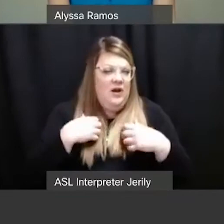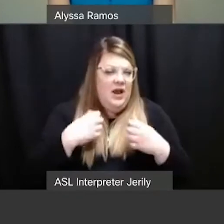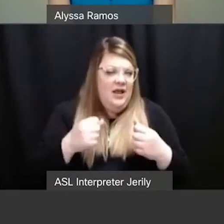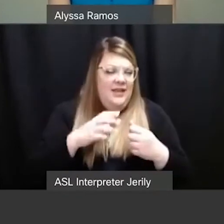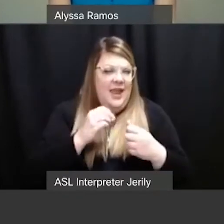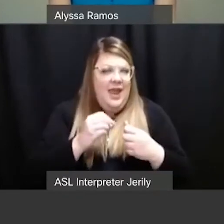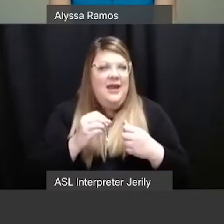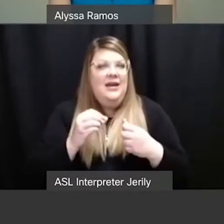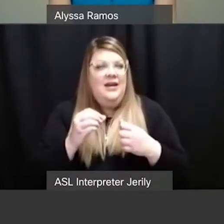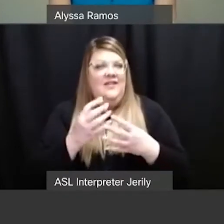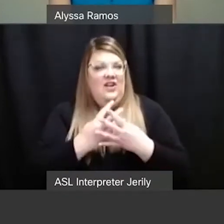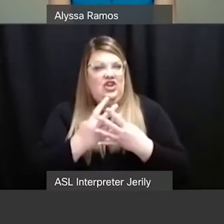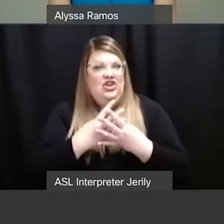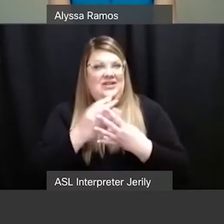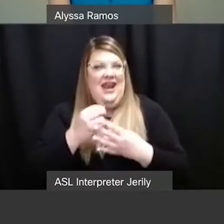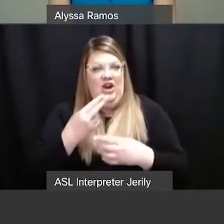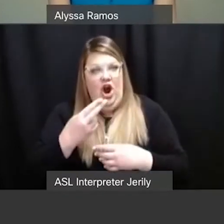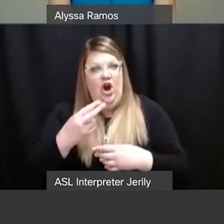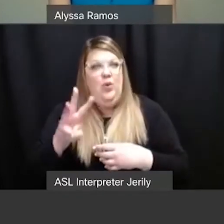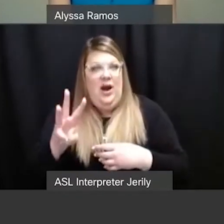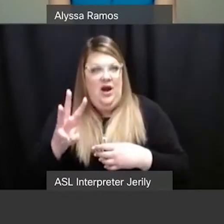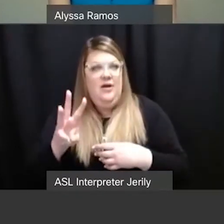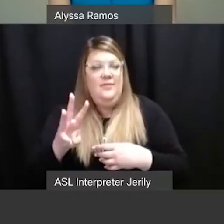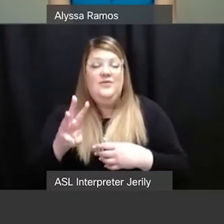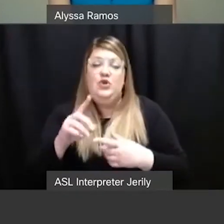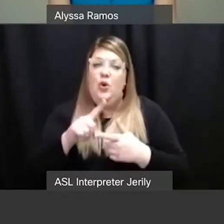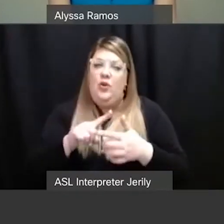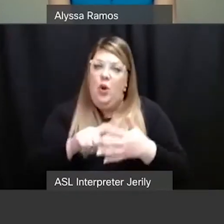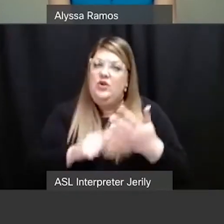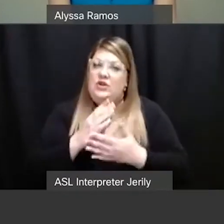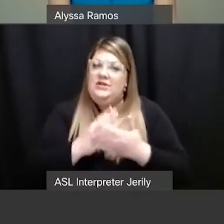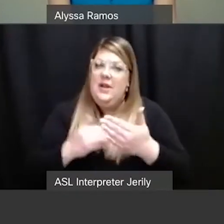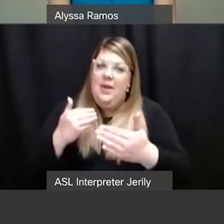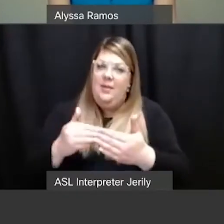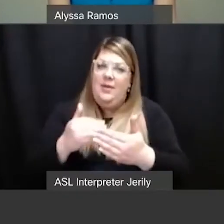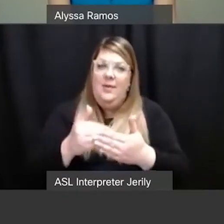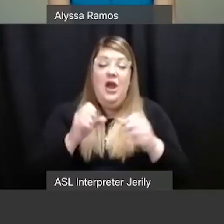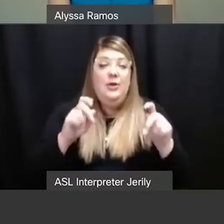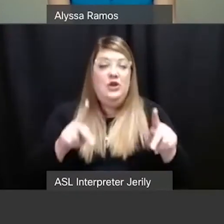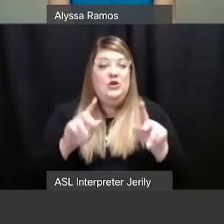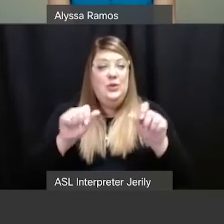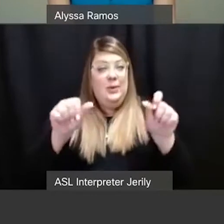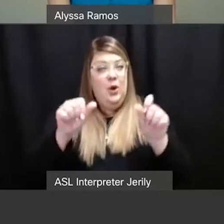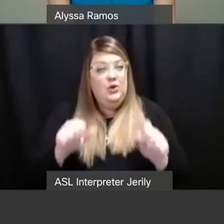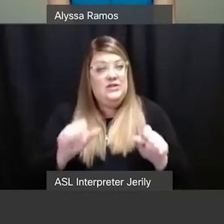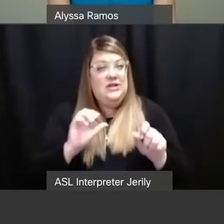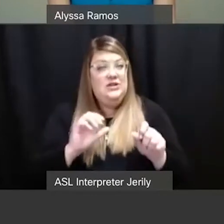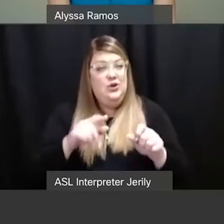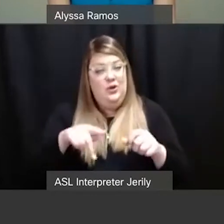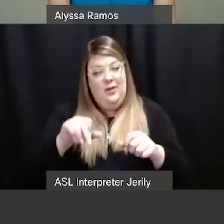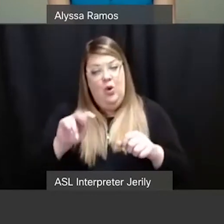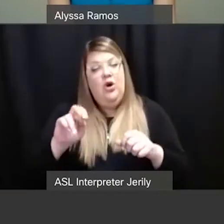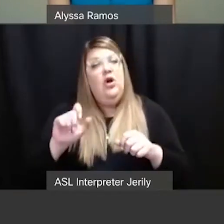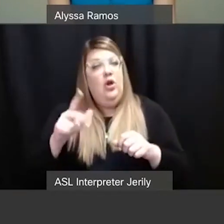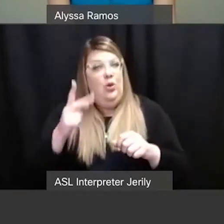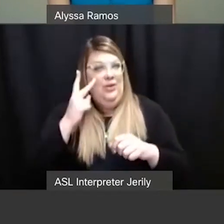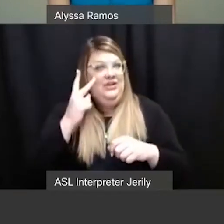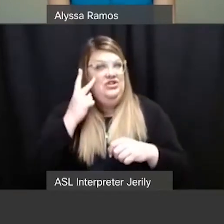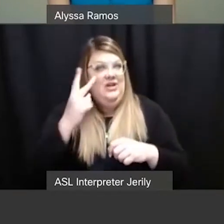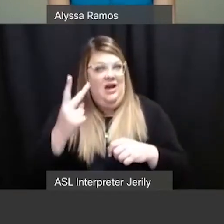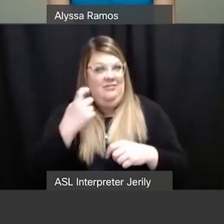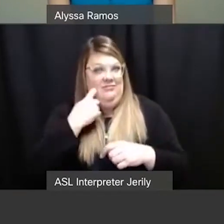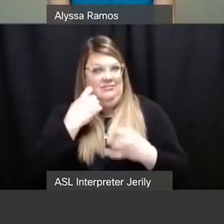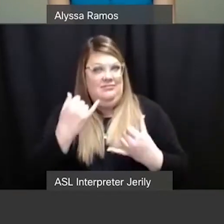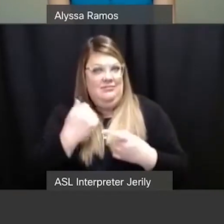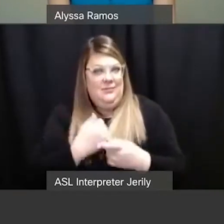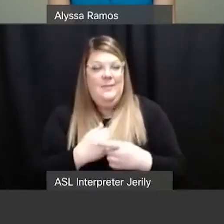hardware. So as I mentioned, those are some upcoming opportunities that will be posted to the portal that we just viewed. And so that's a little bit about